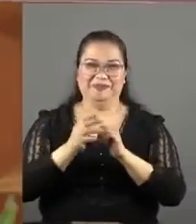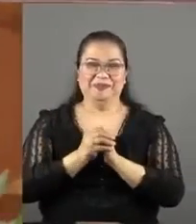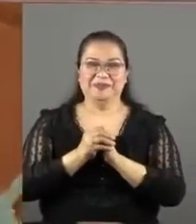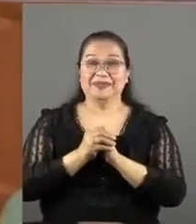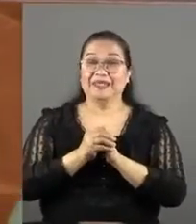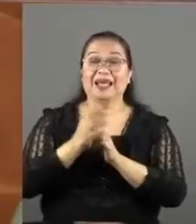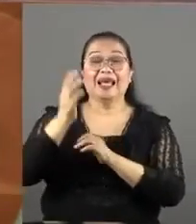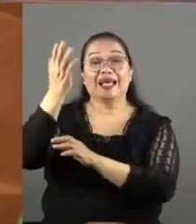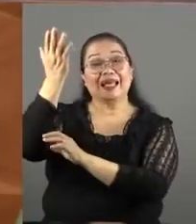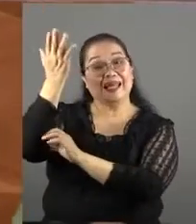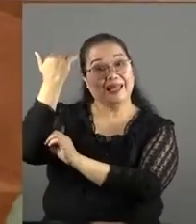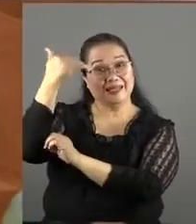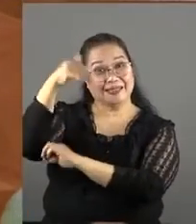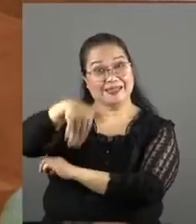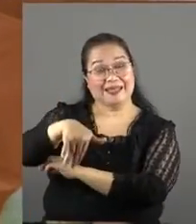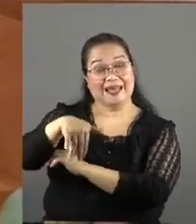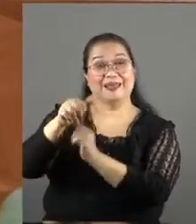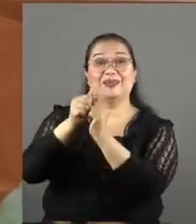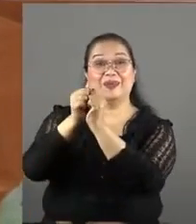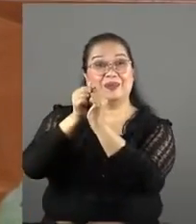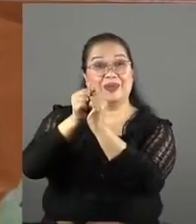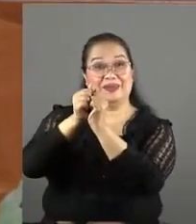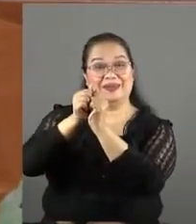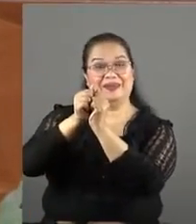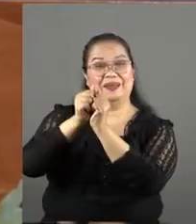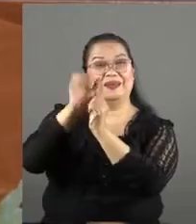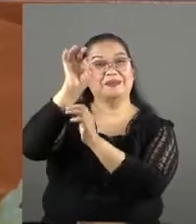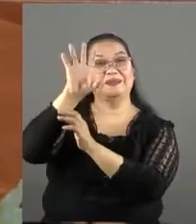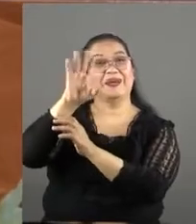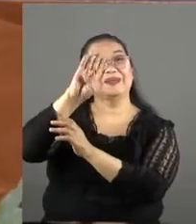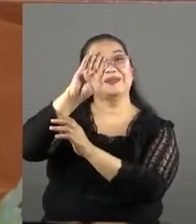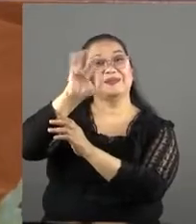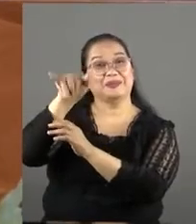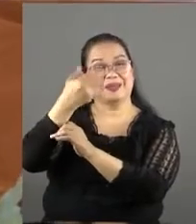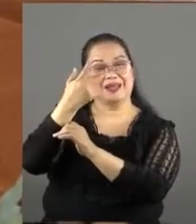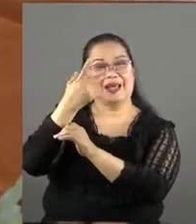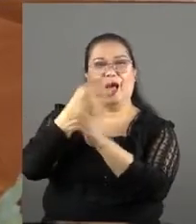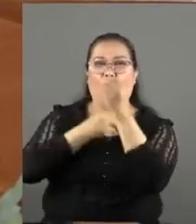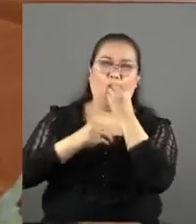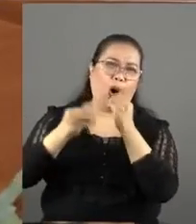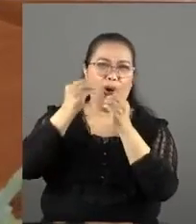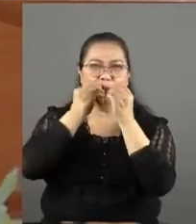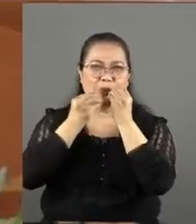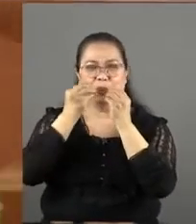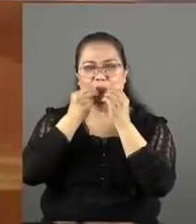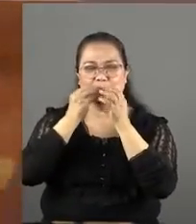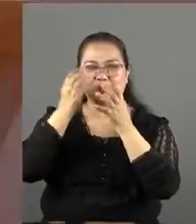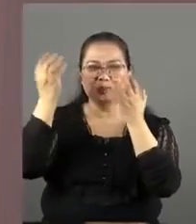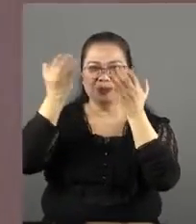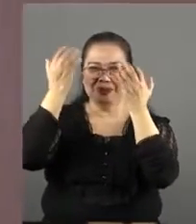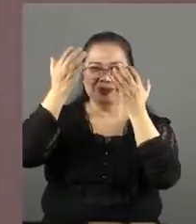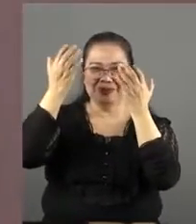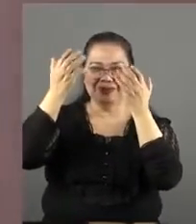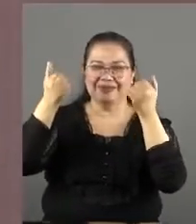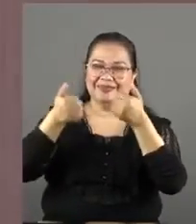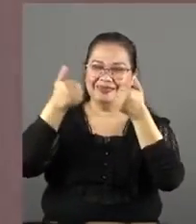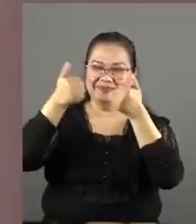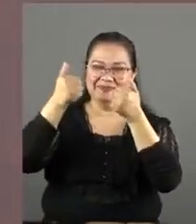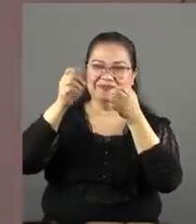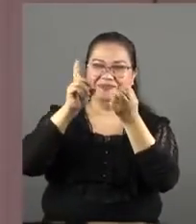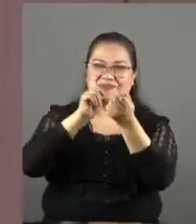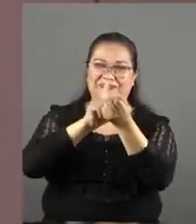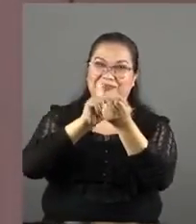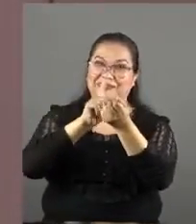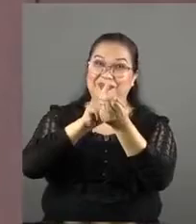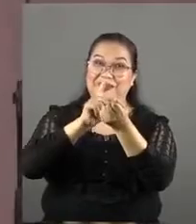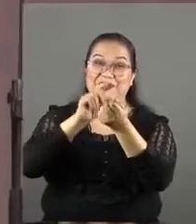Last night, I was with Pastor BJ, and we had a very, very heavy meal to celebrate his anniversary with Dr.